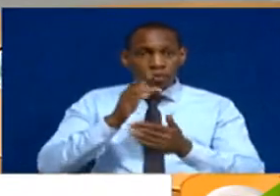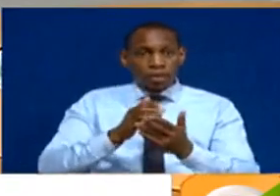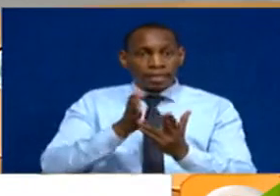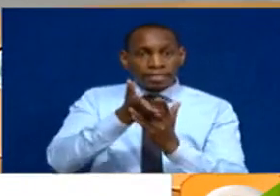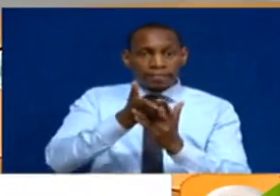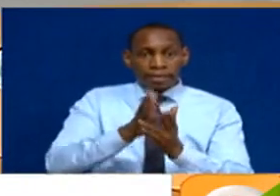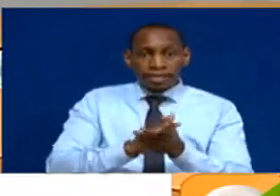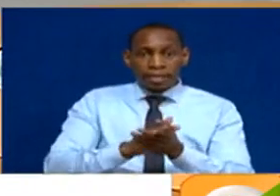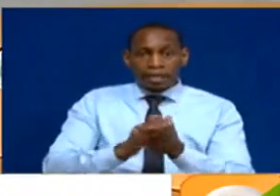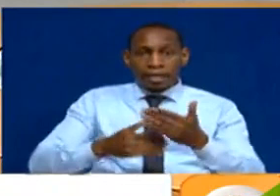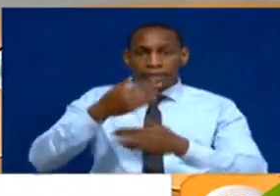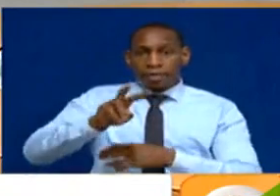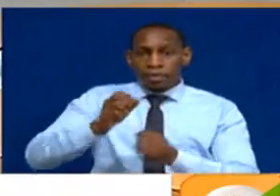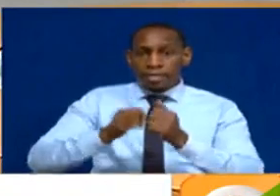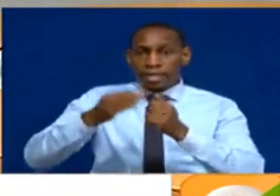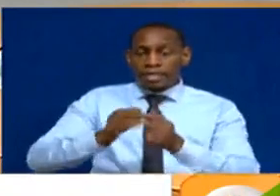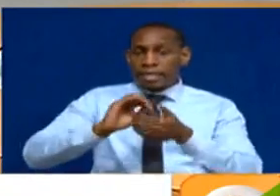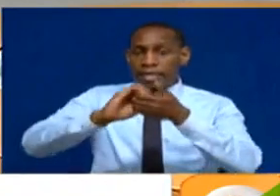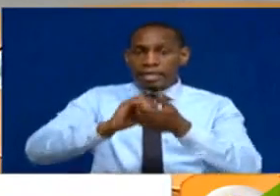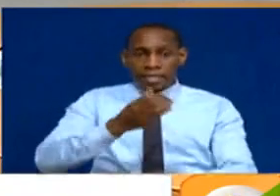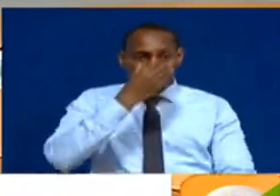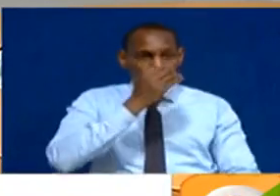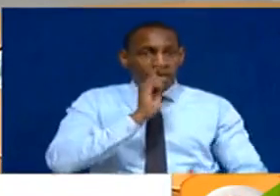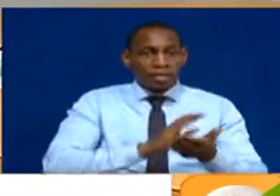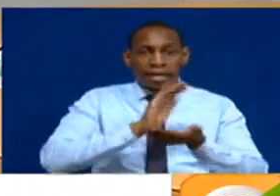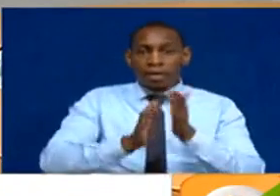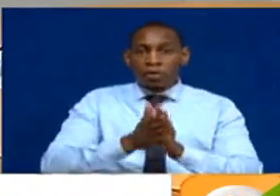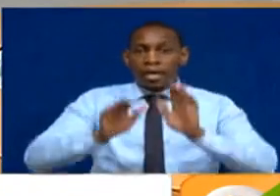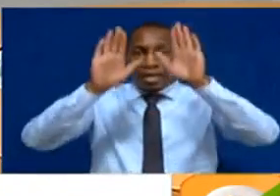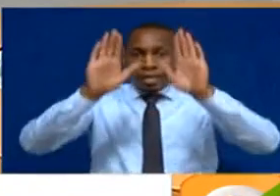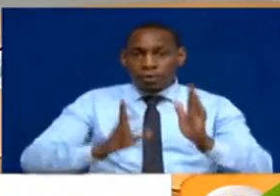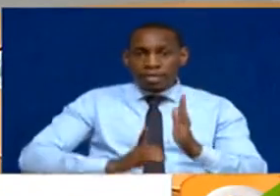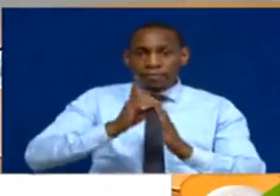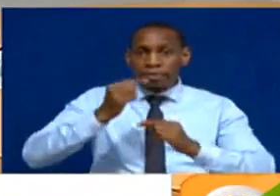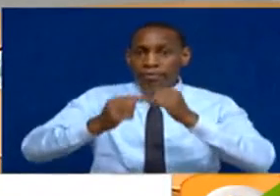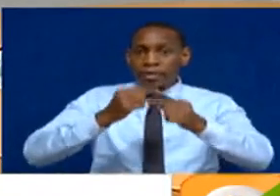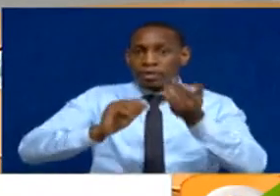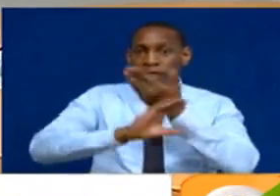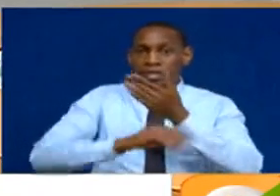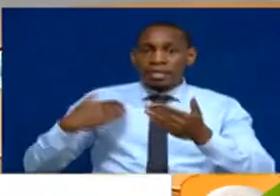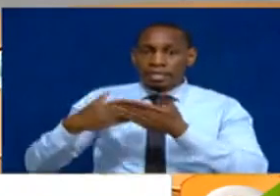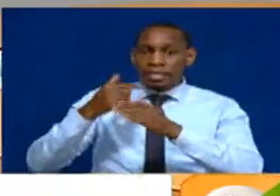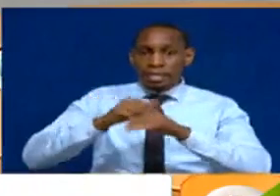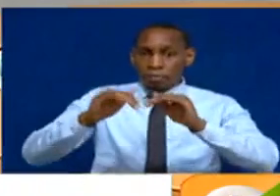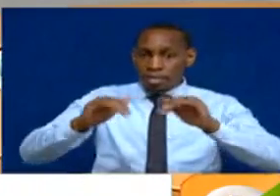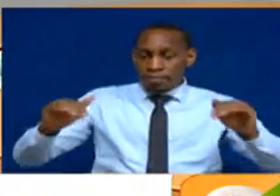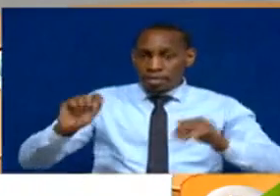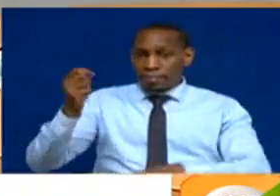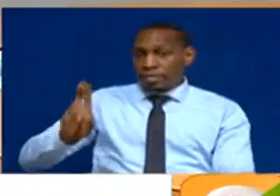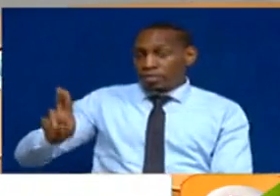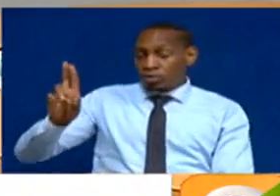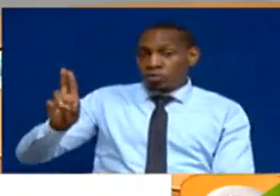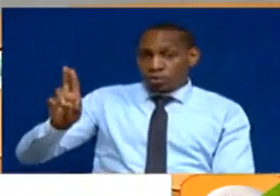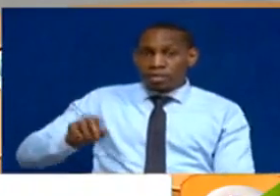disrupted by the 2018 handshake. Ruto says no meaningful development has happened in the country since they parted ways with the